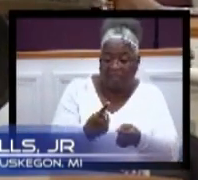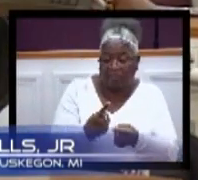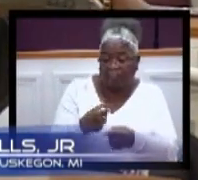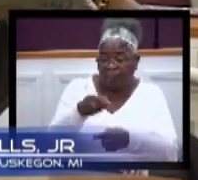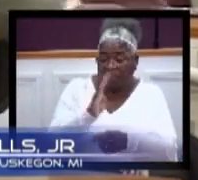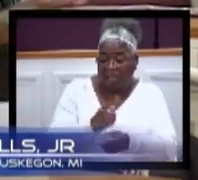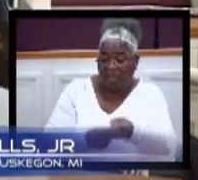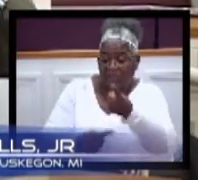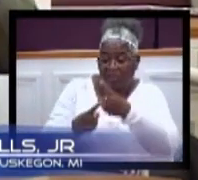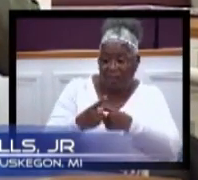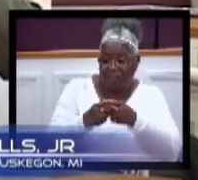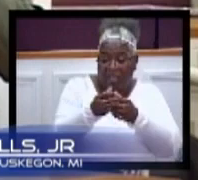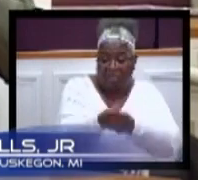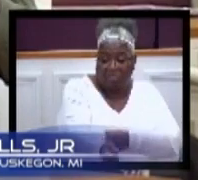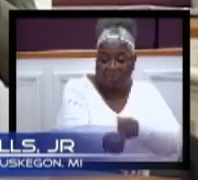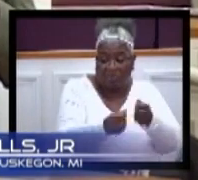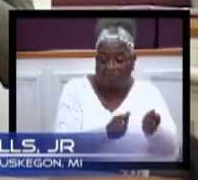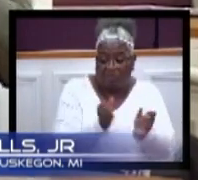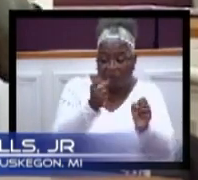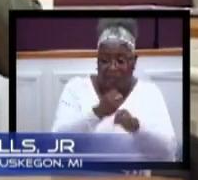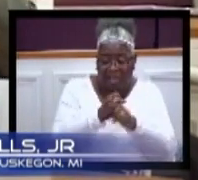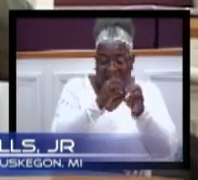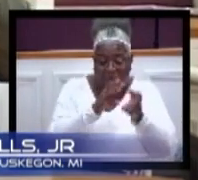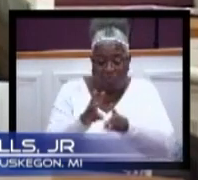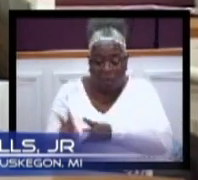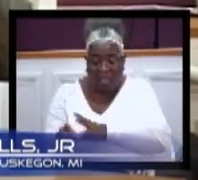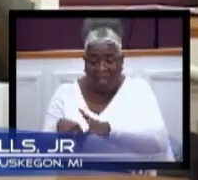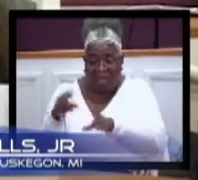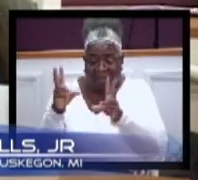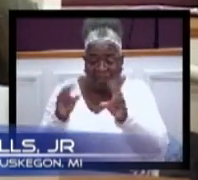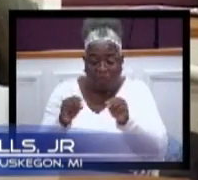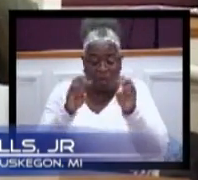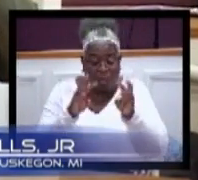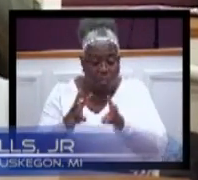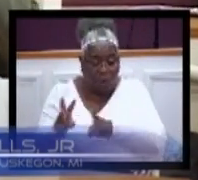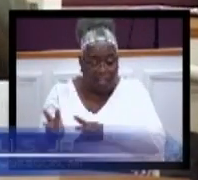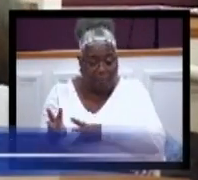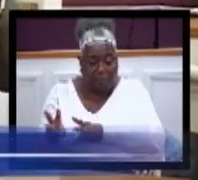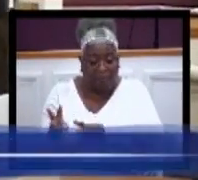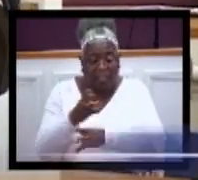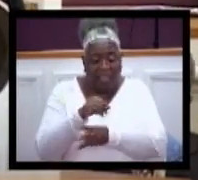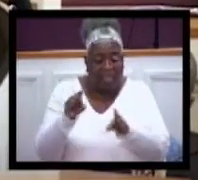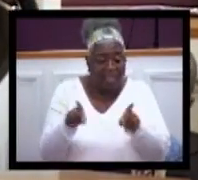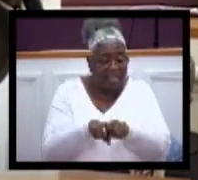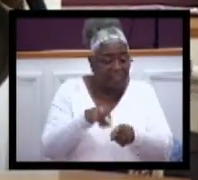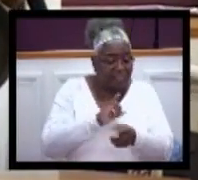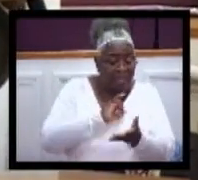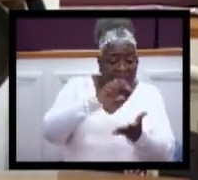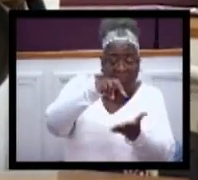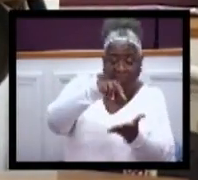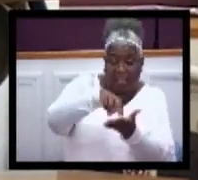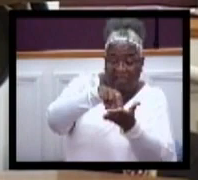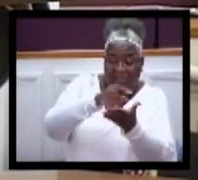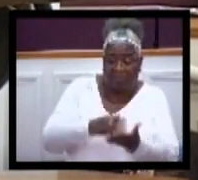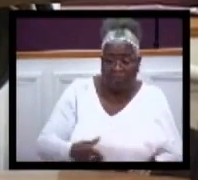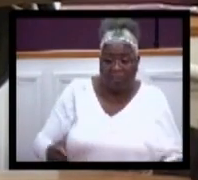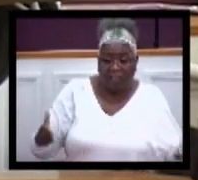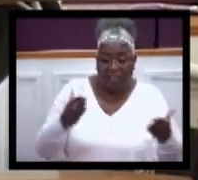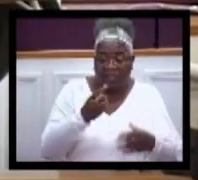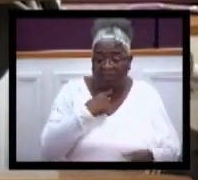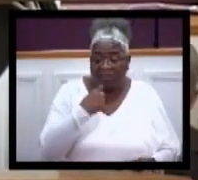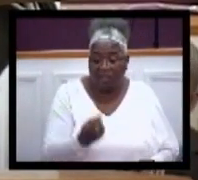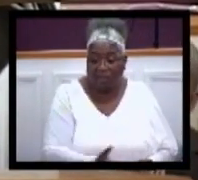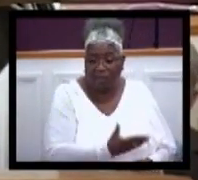took over and made a way out of no way. And as I'm standing here to tell you